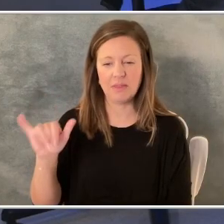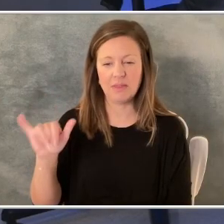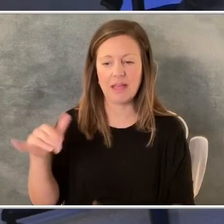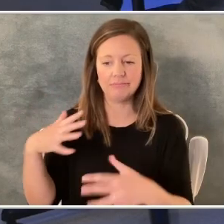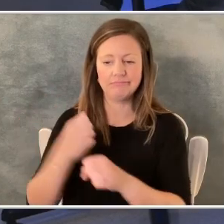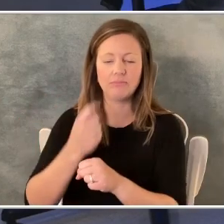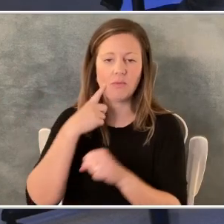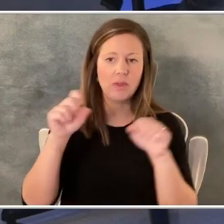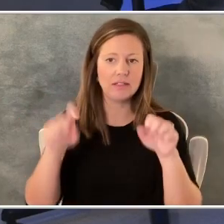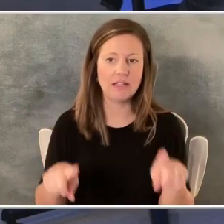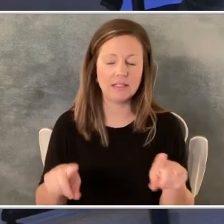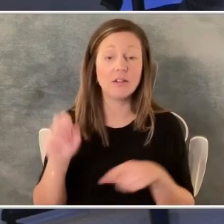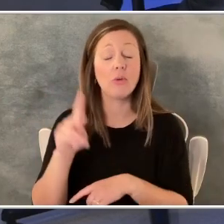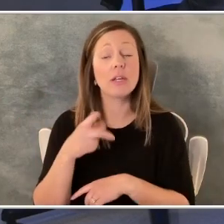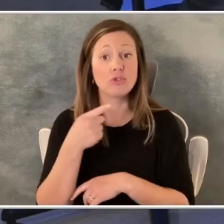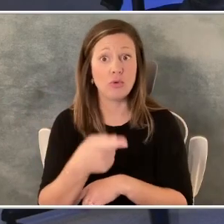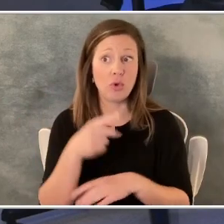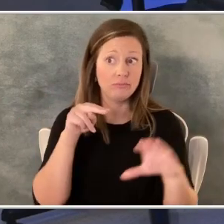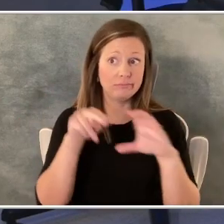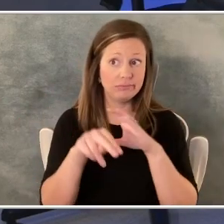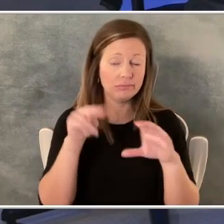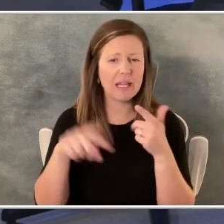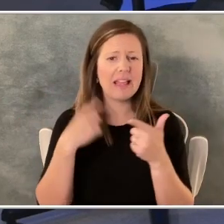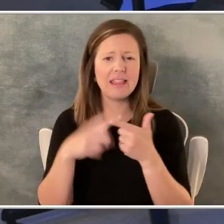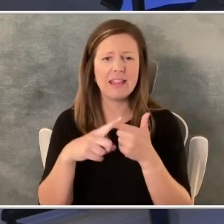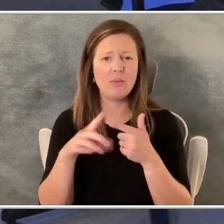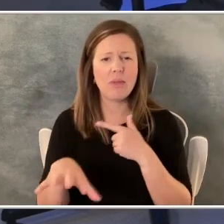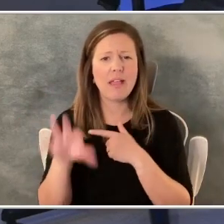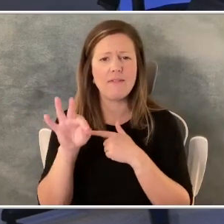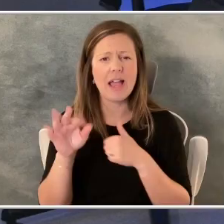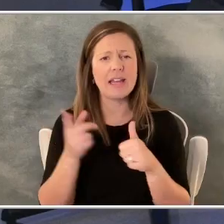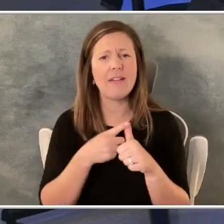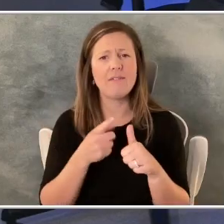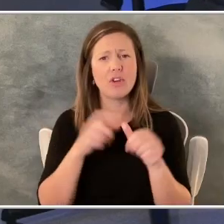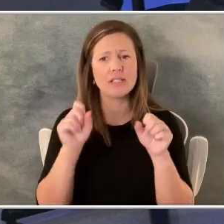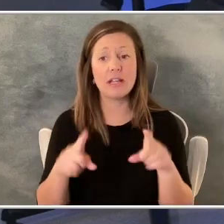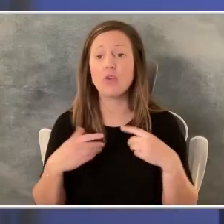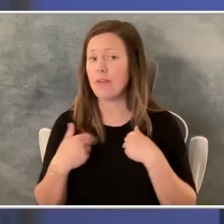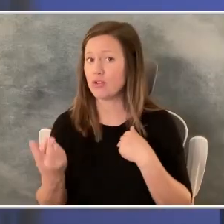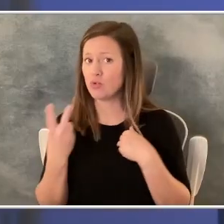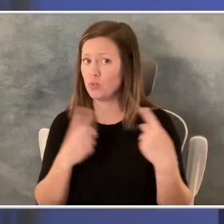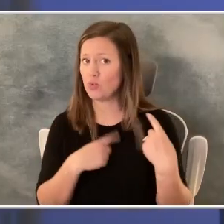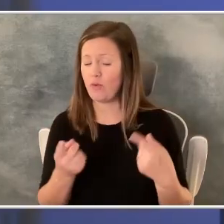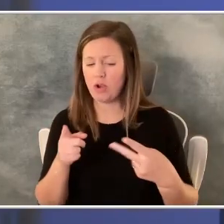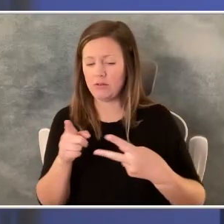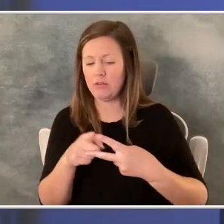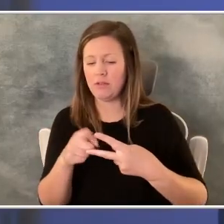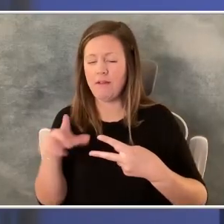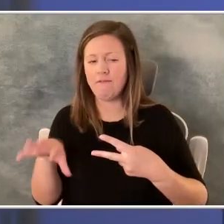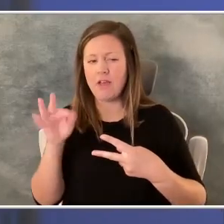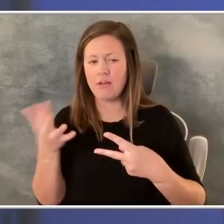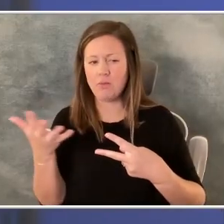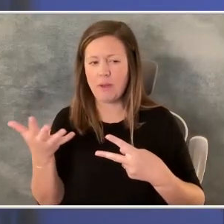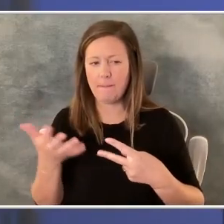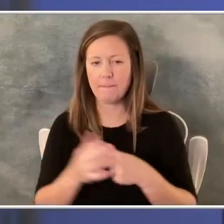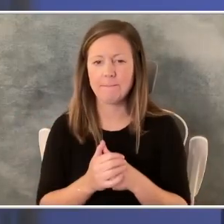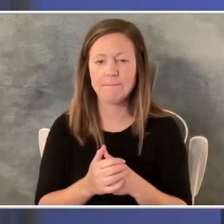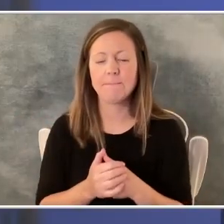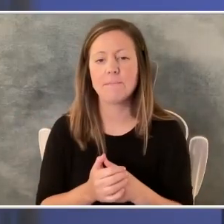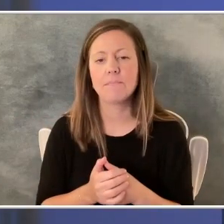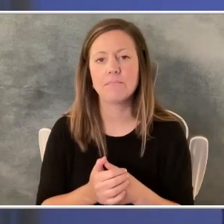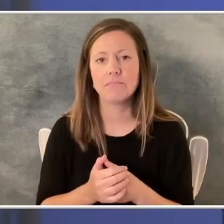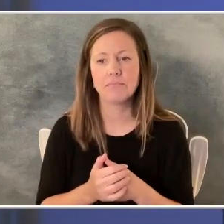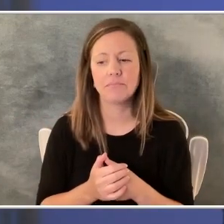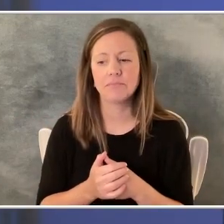scan. What did they find at that first one you had? Because you've had two. Yes. That first one was